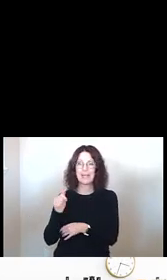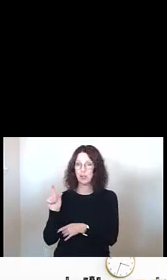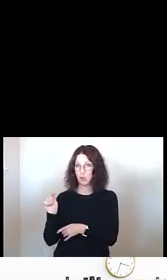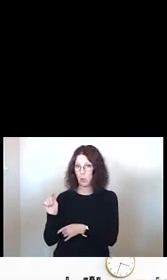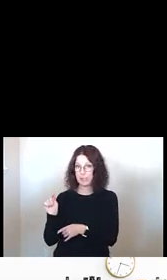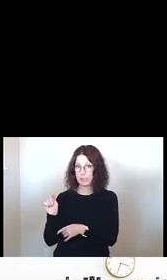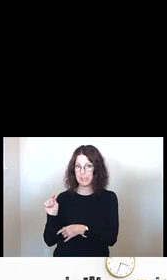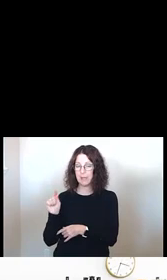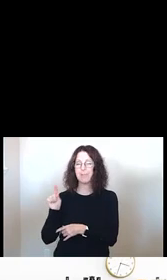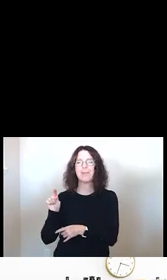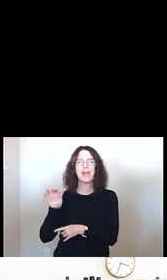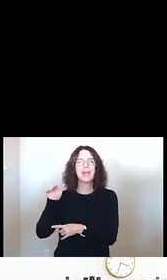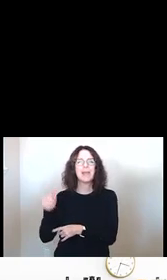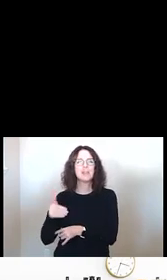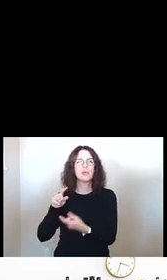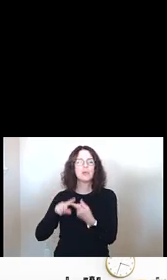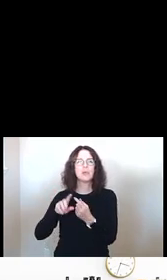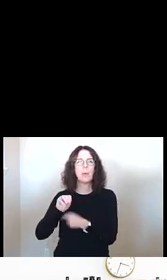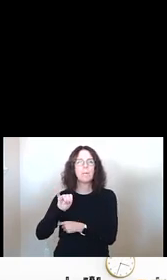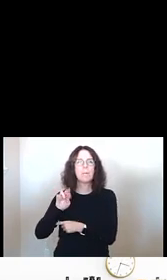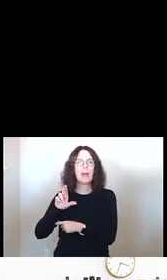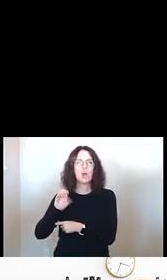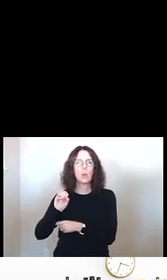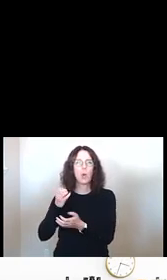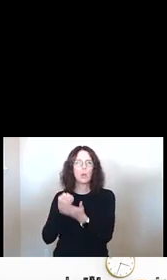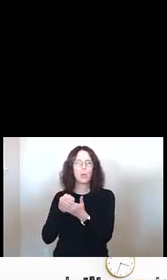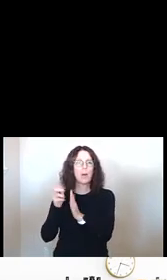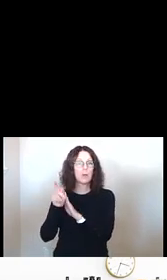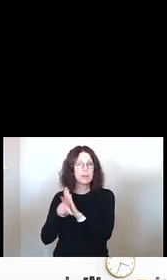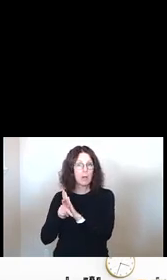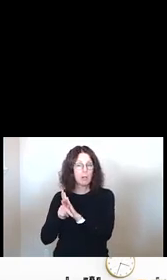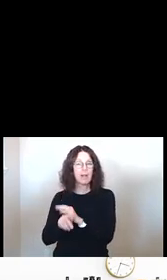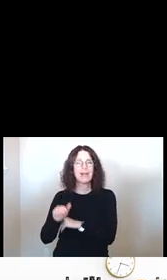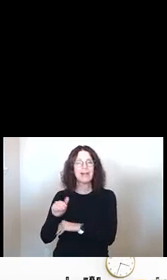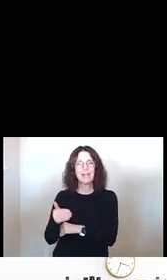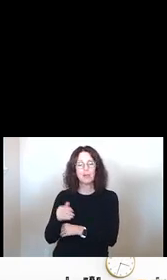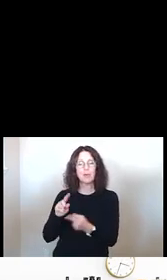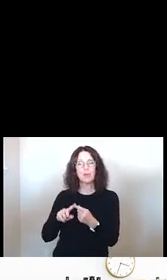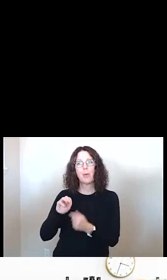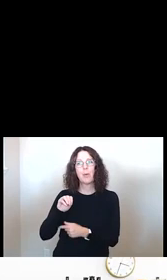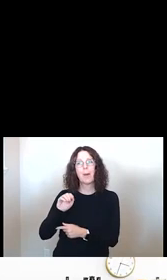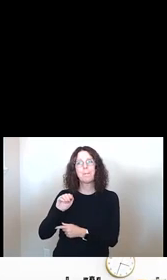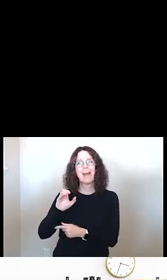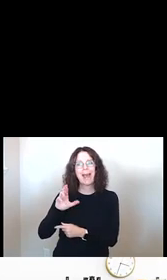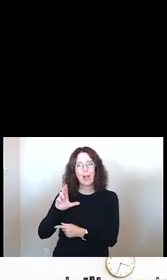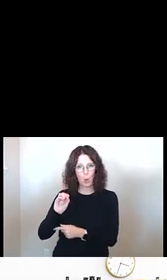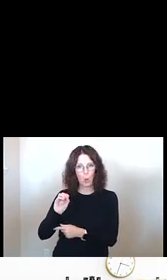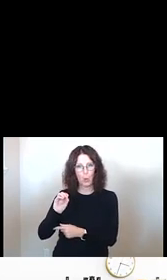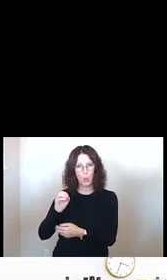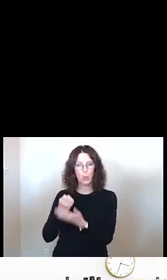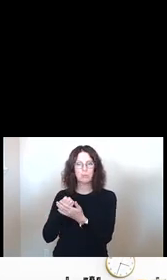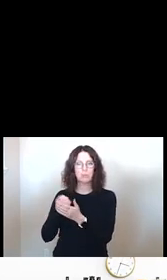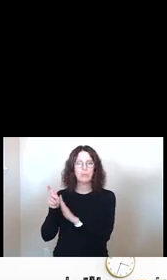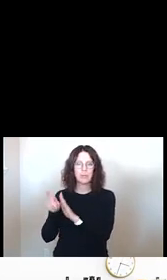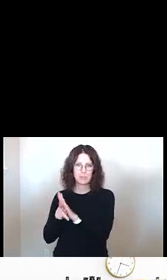that's introduction to microeconomic principles and introduction to macroeconomic principles. These courses are